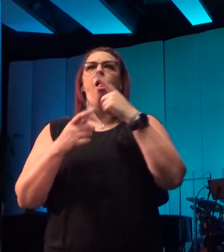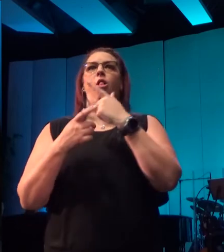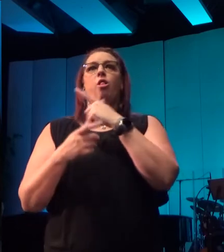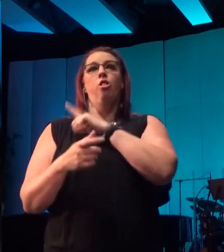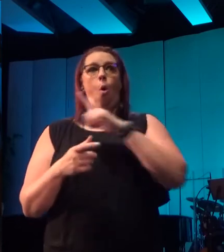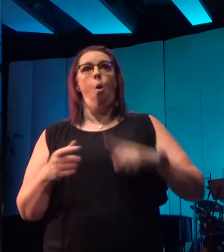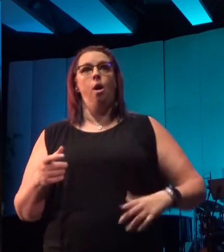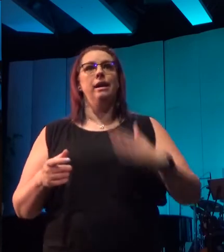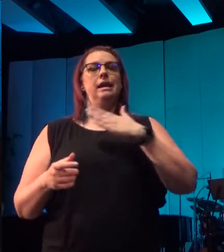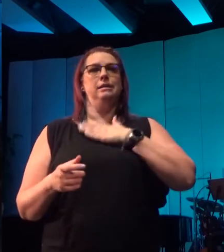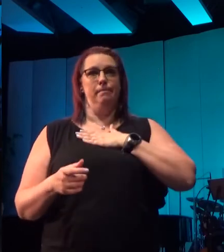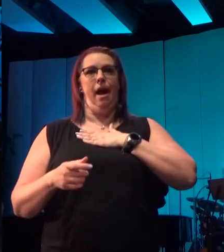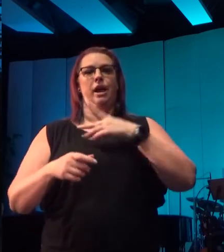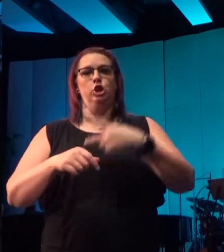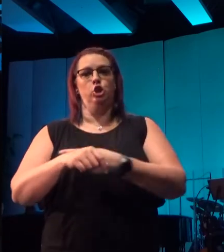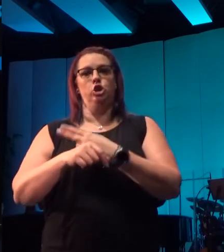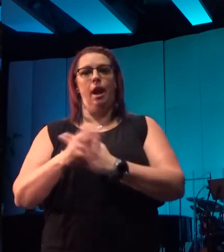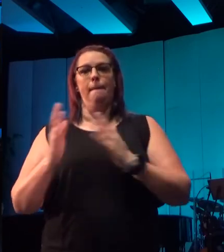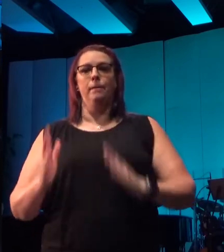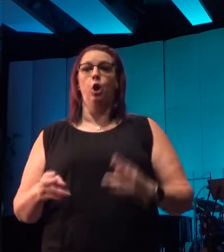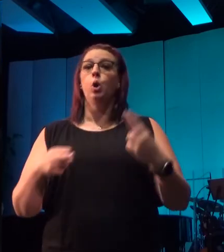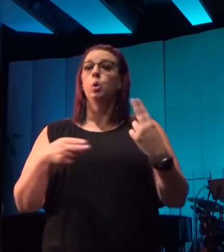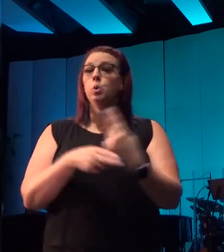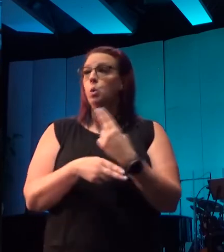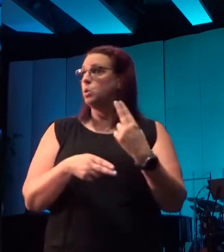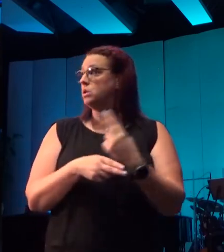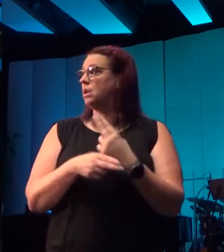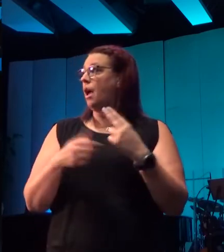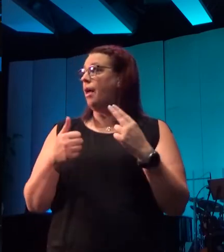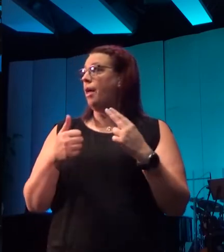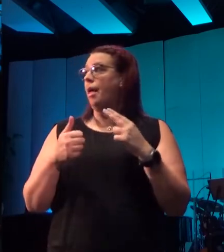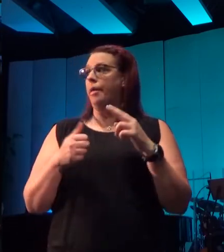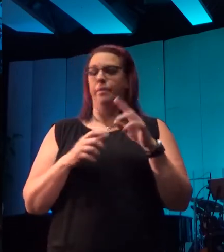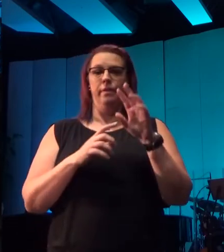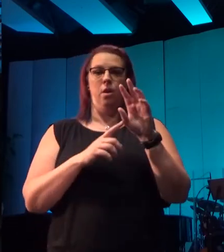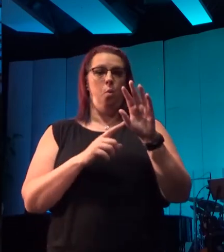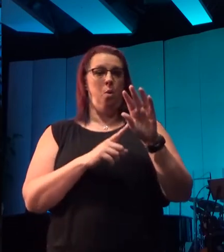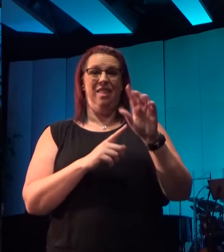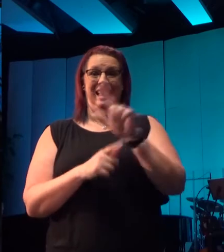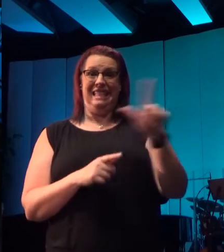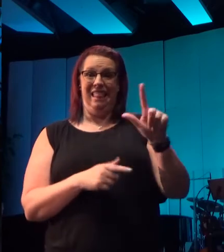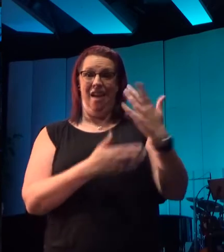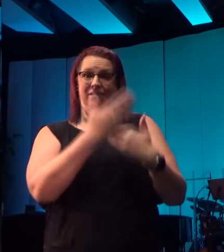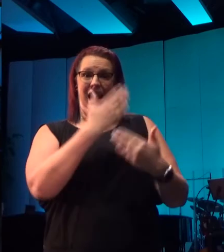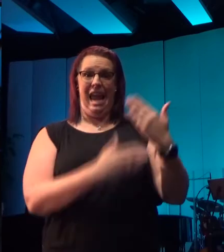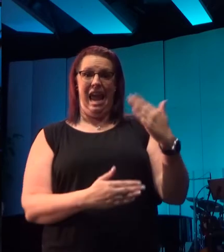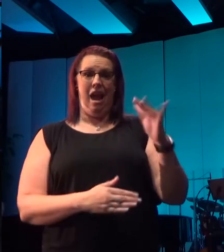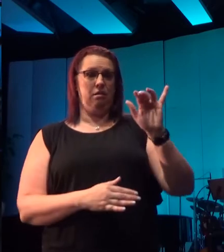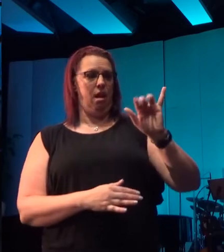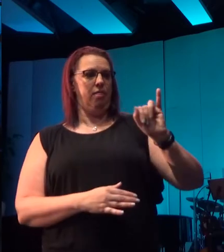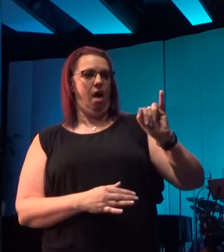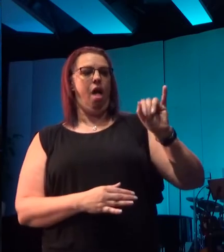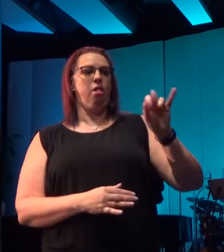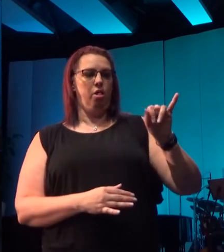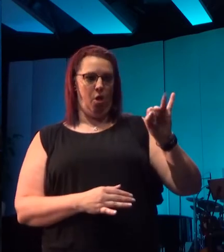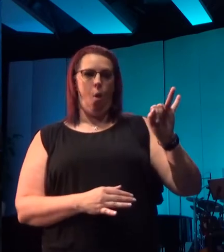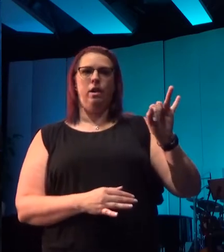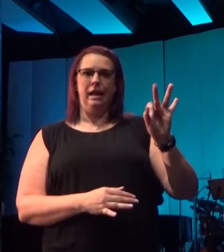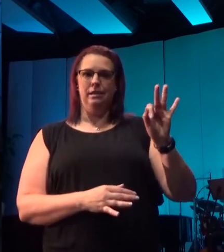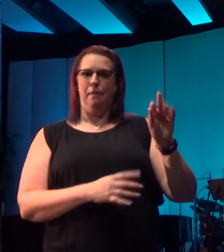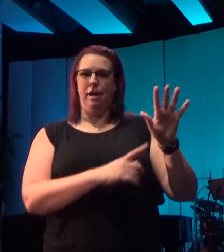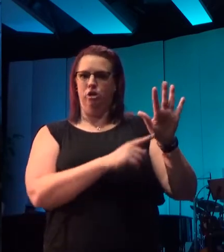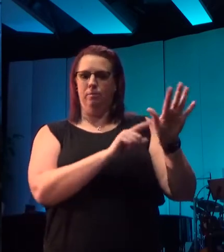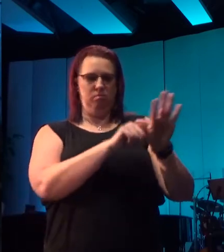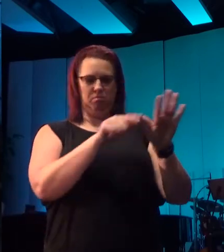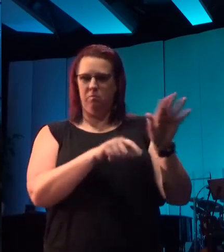using the thumb and four fingers of his left hand. "The Lord is my shepherd." So he worked with the child until the child